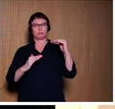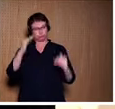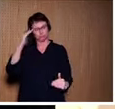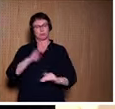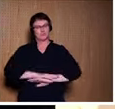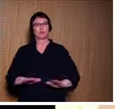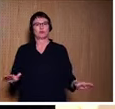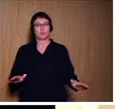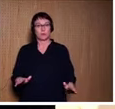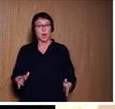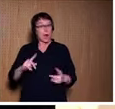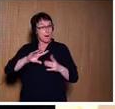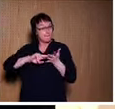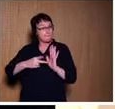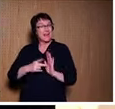in positions of power.